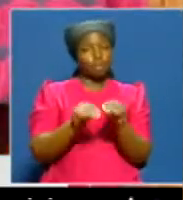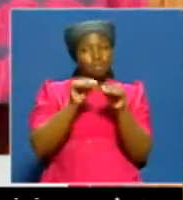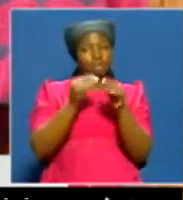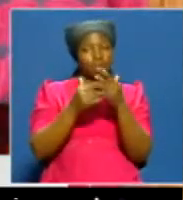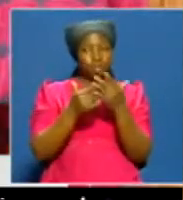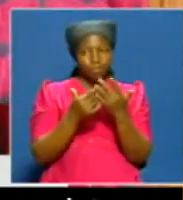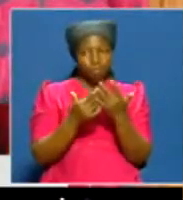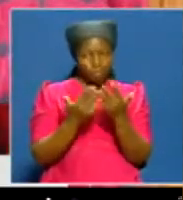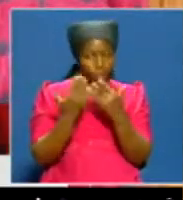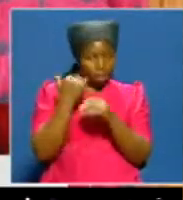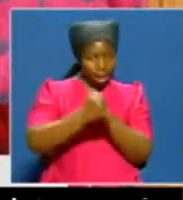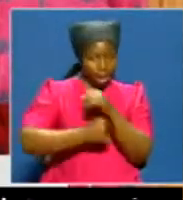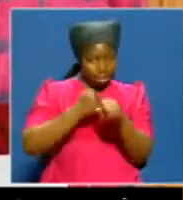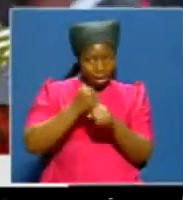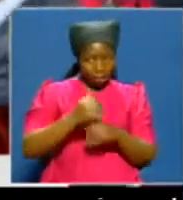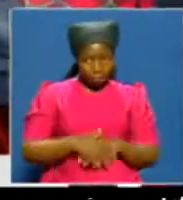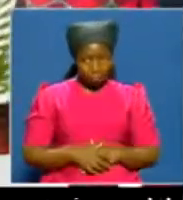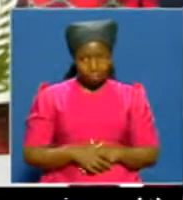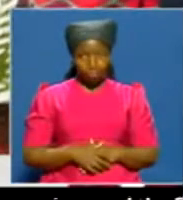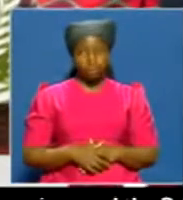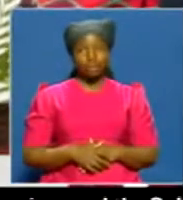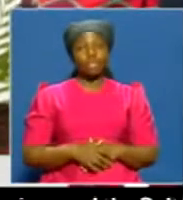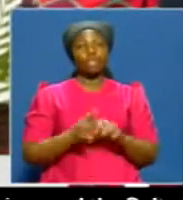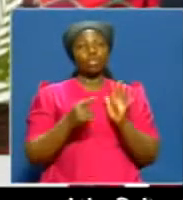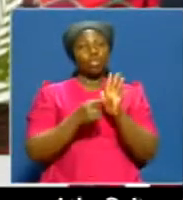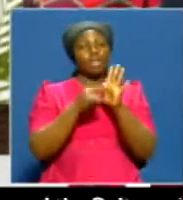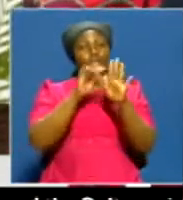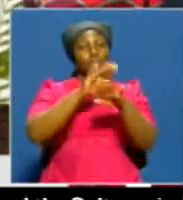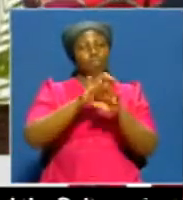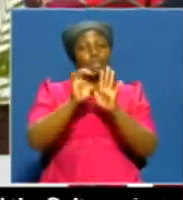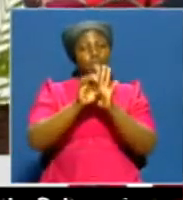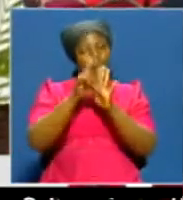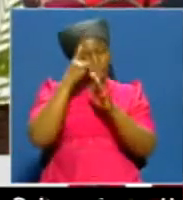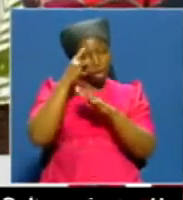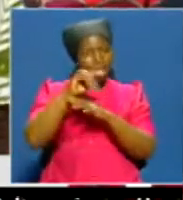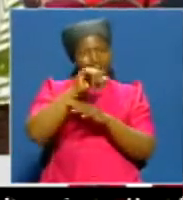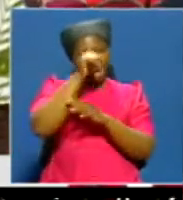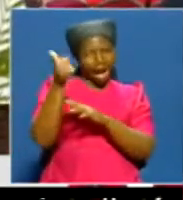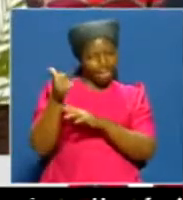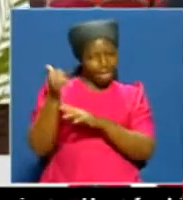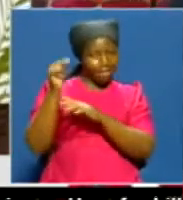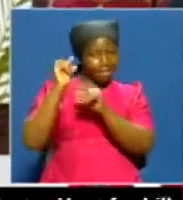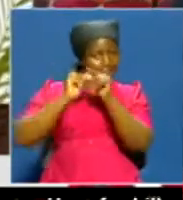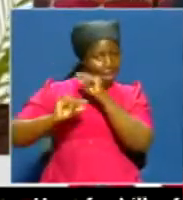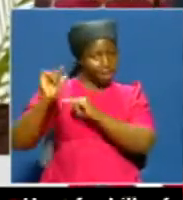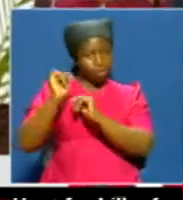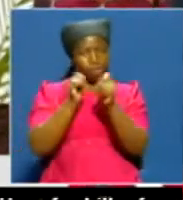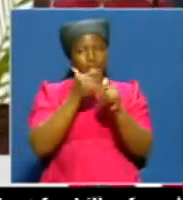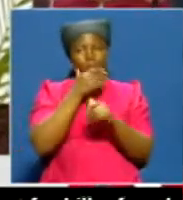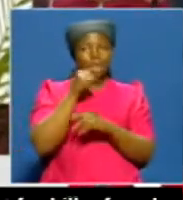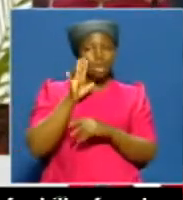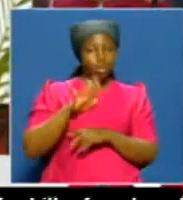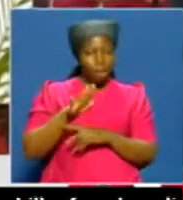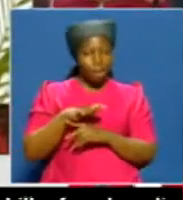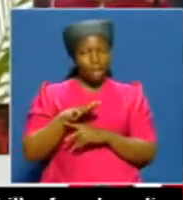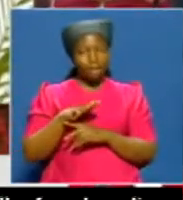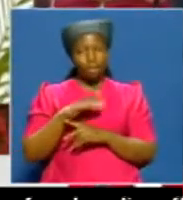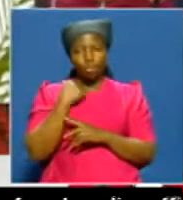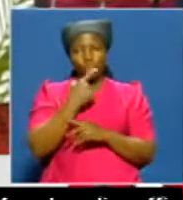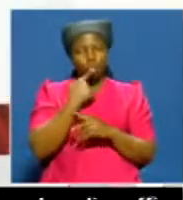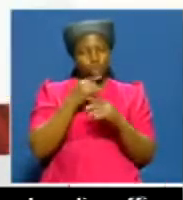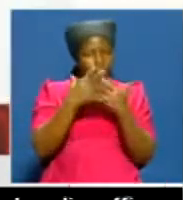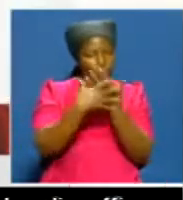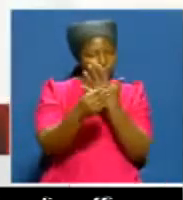junior sportsmen and women who will follow in their footsteps following the government's heavy investment in the sporting